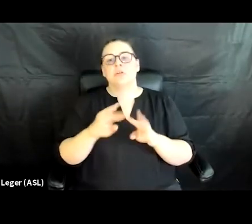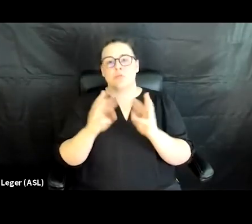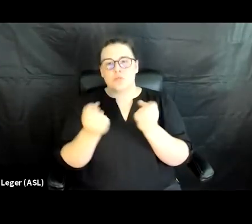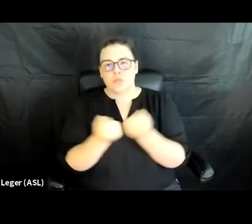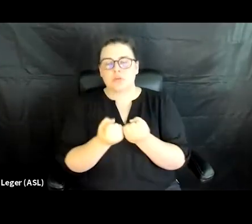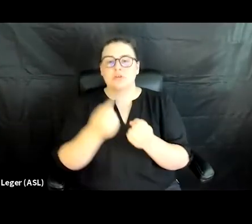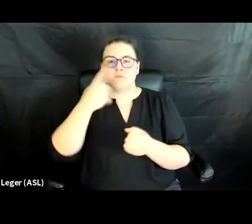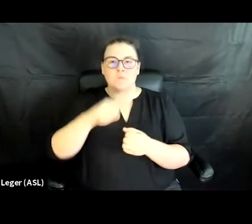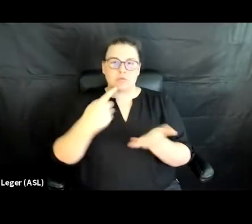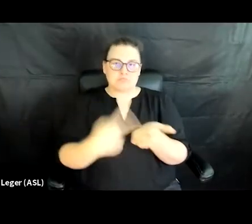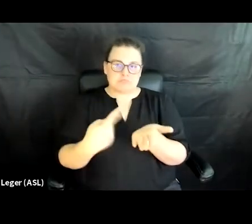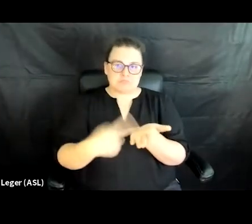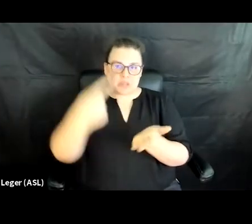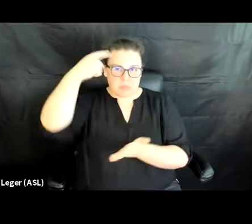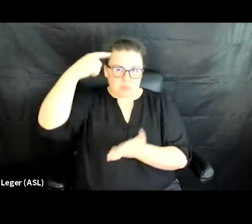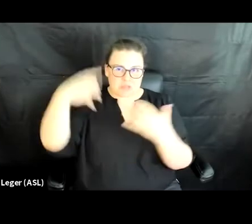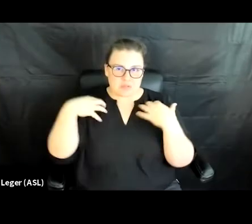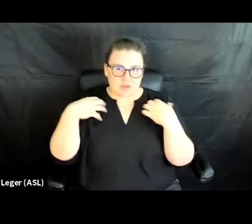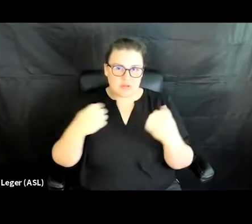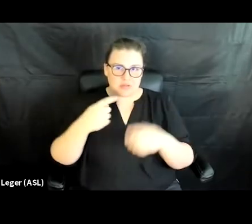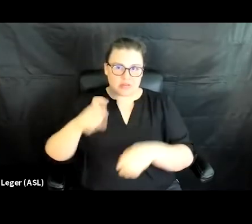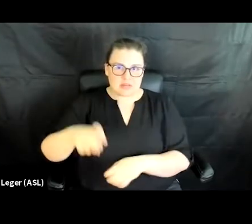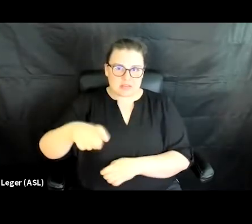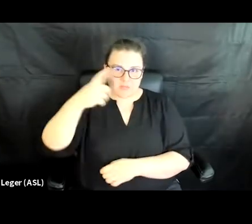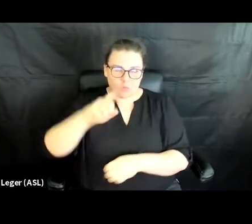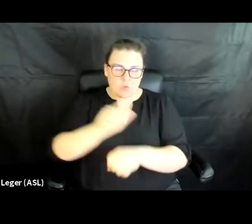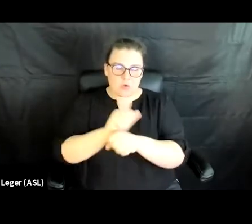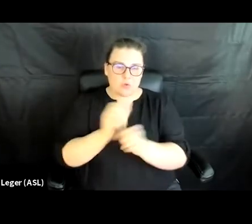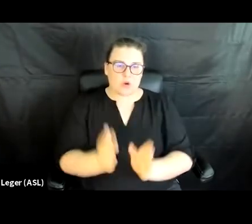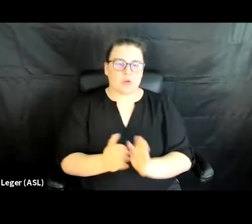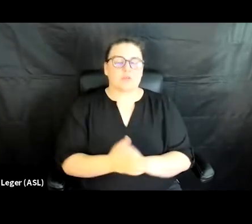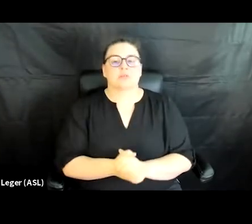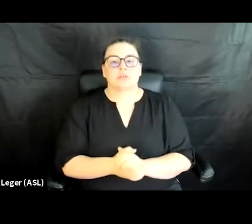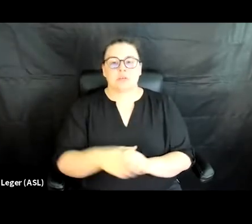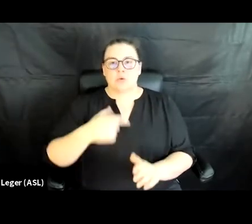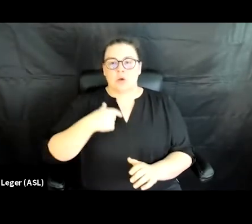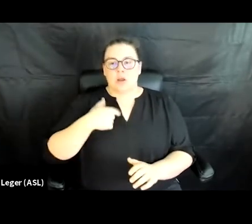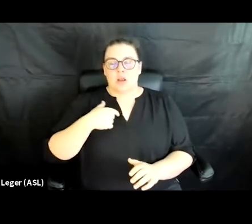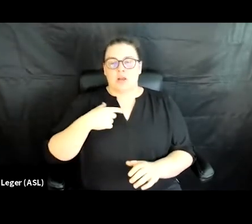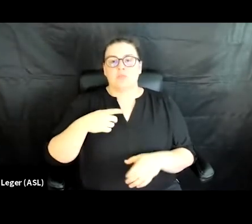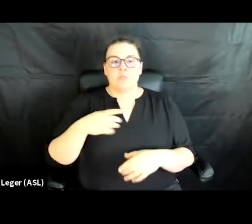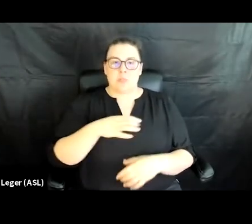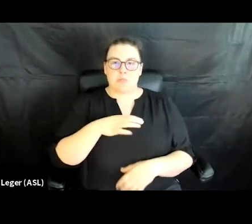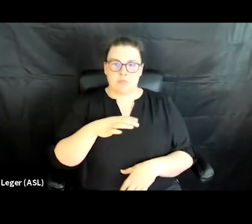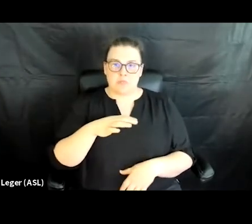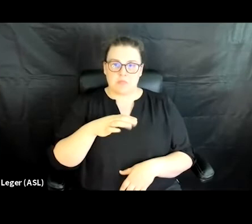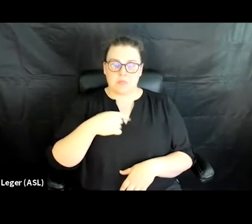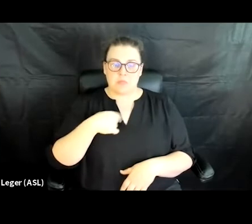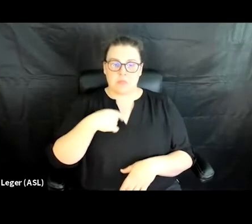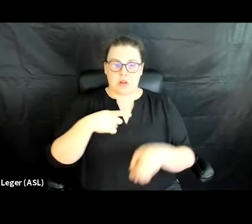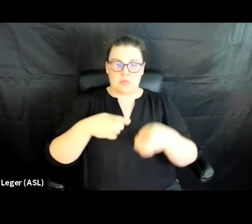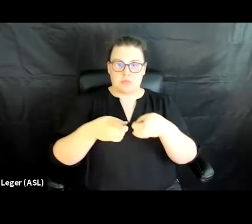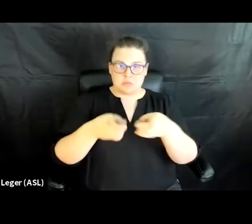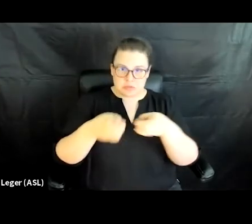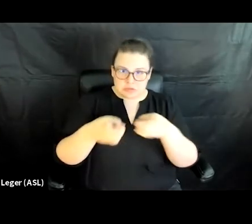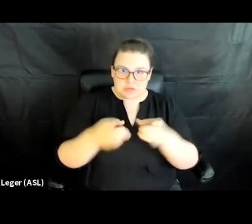workers, hosted by CSG. As was mentioned, I'm the chair of the Health Committee here in the Senate. I'm also the chair of the Policy Committee